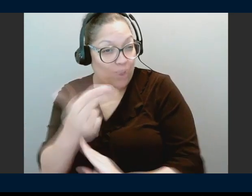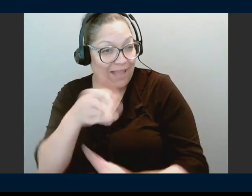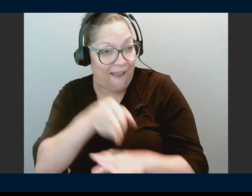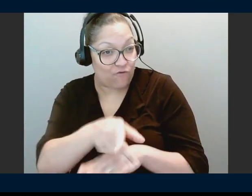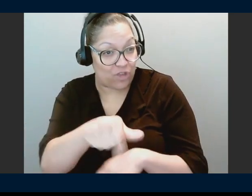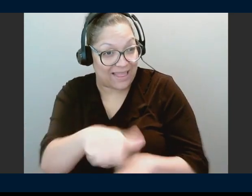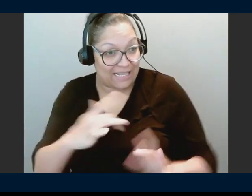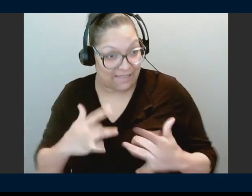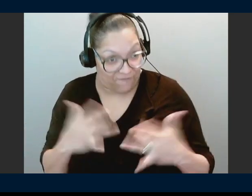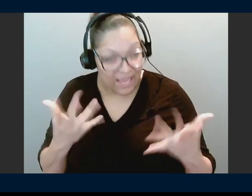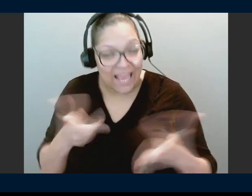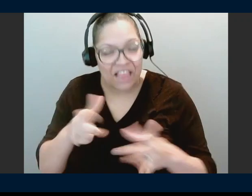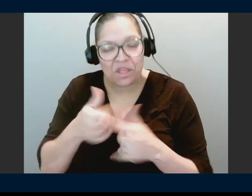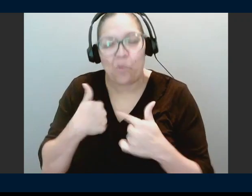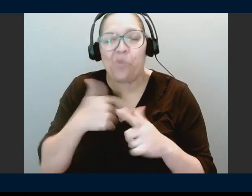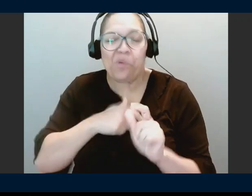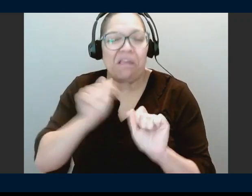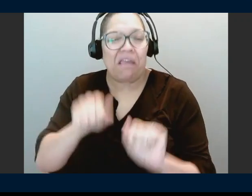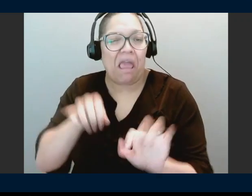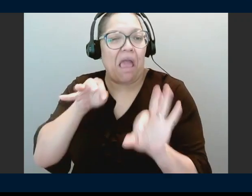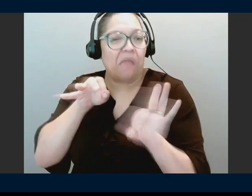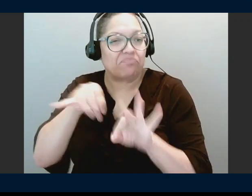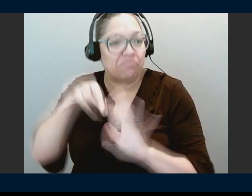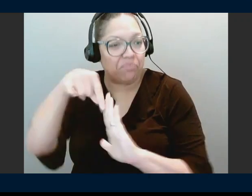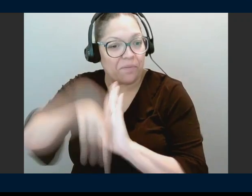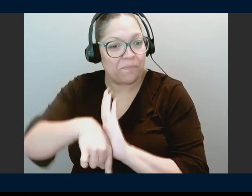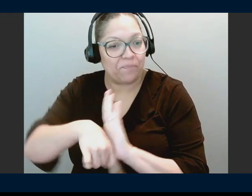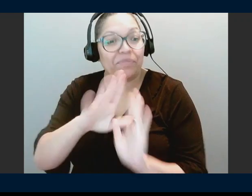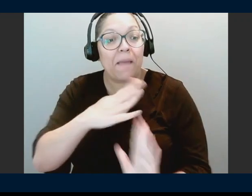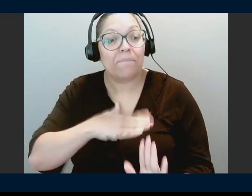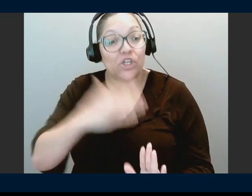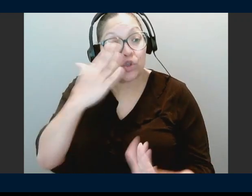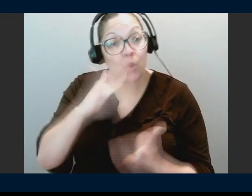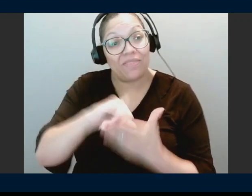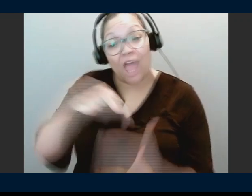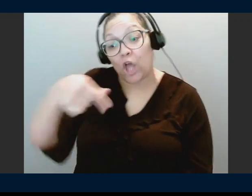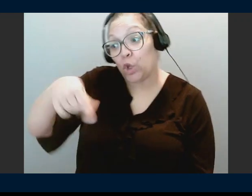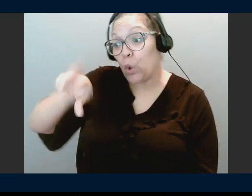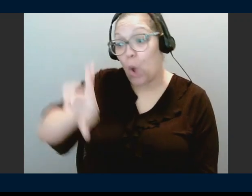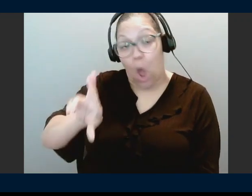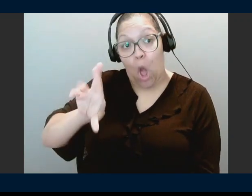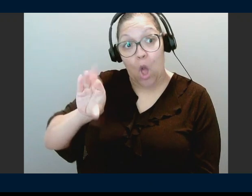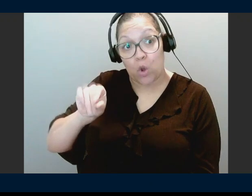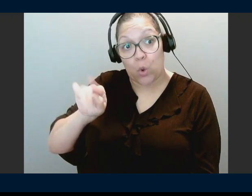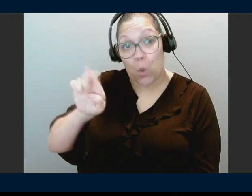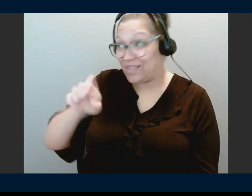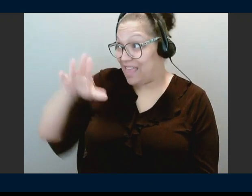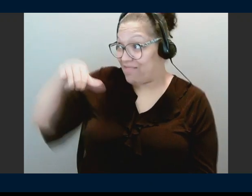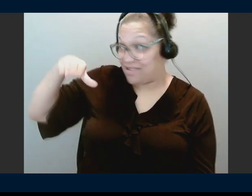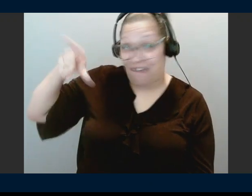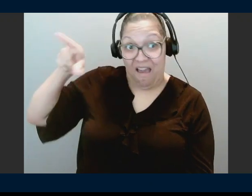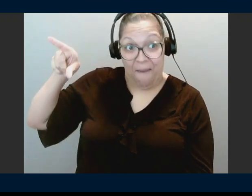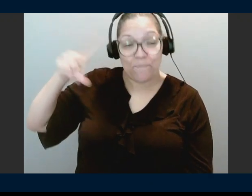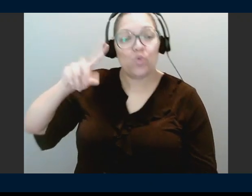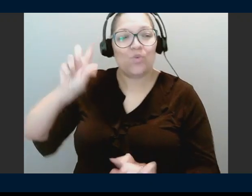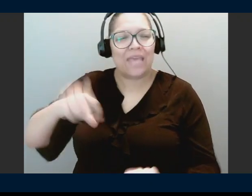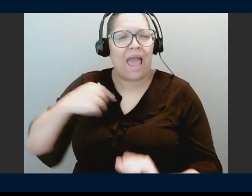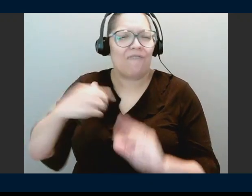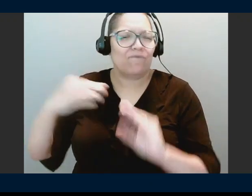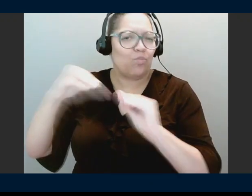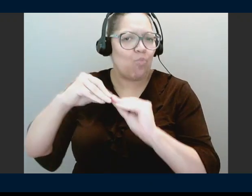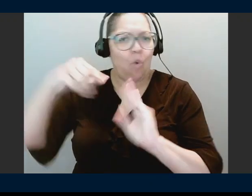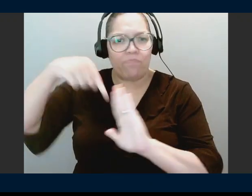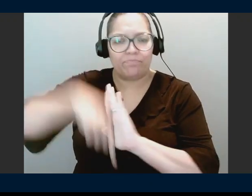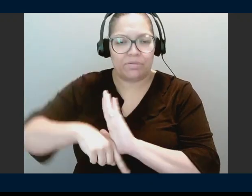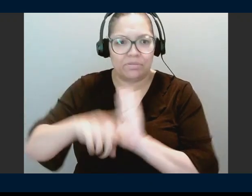talk in greater length. Also, please note the QR codes at the top of the screen here, where you can get some greater detail on each of